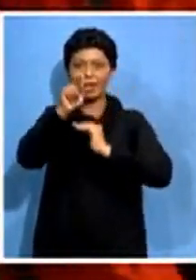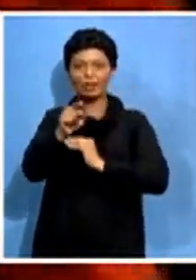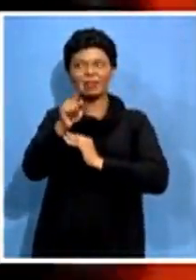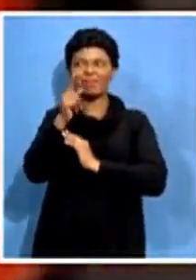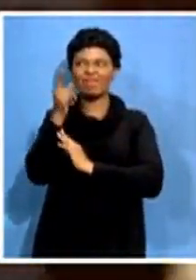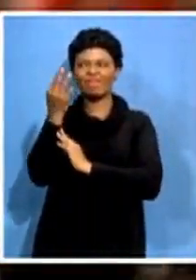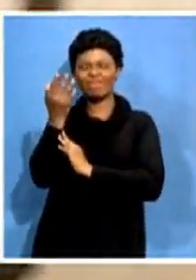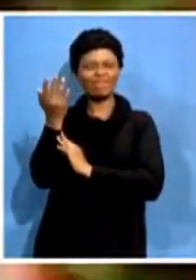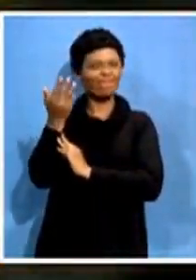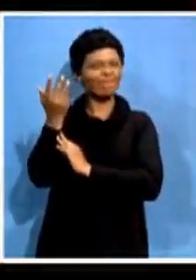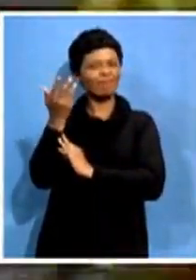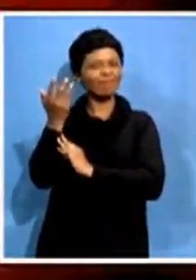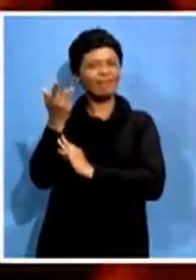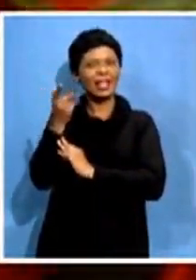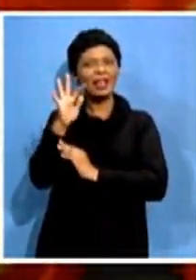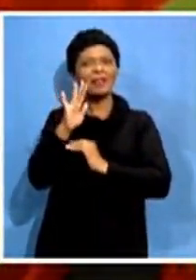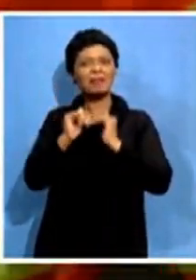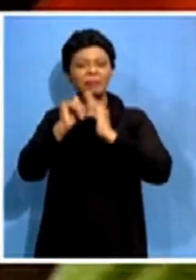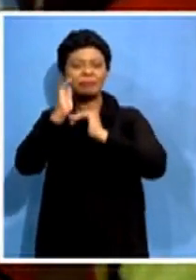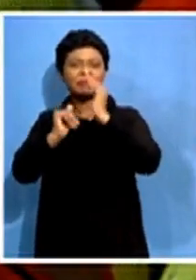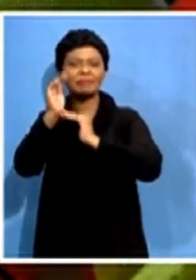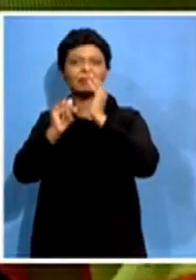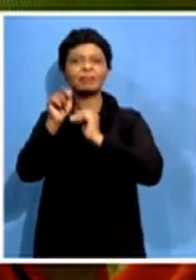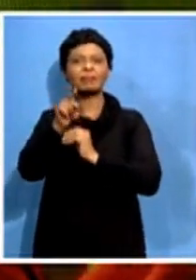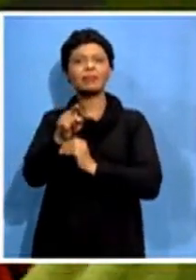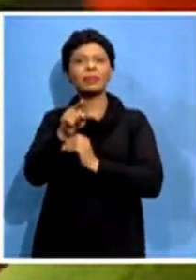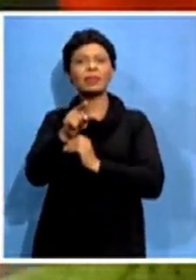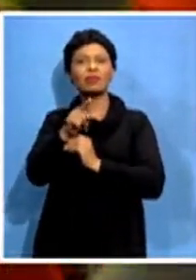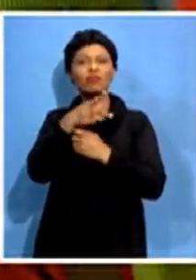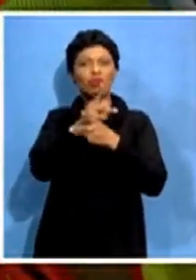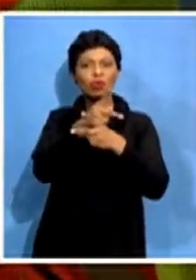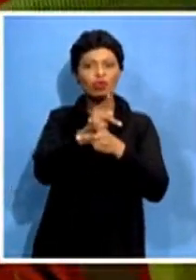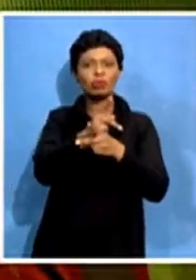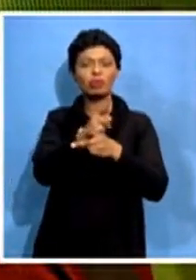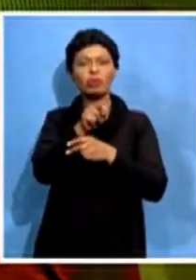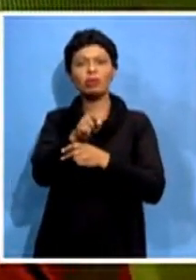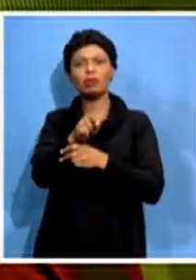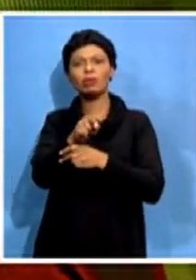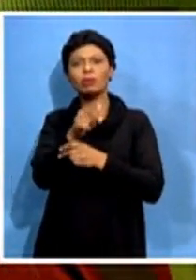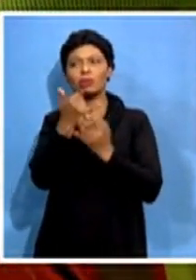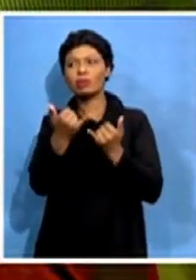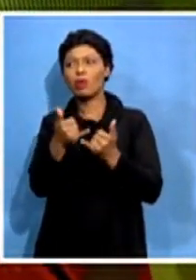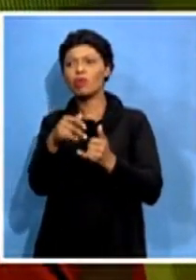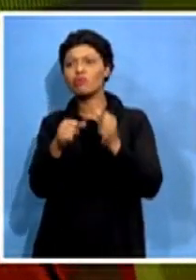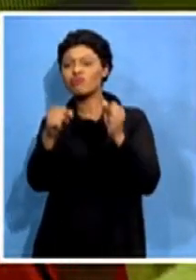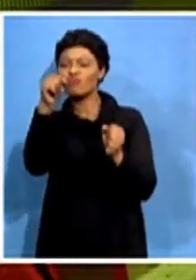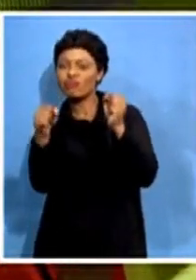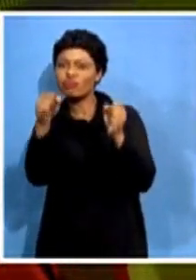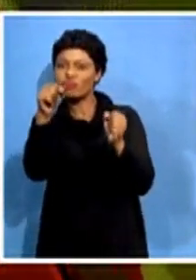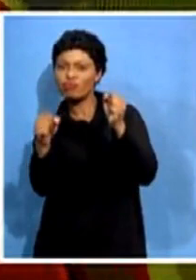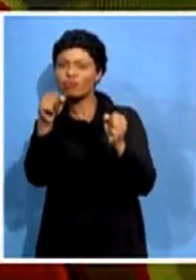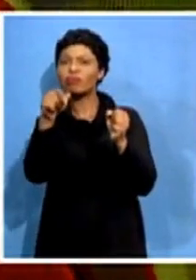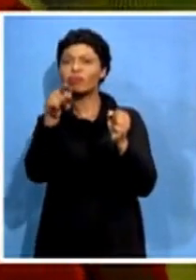facilities to produce automotive parts that will be supplied to the Ford Motor Company